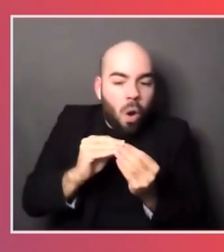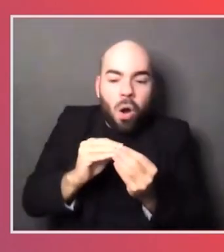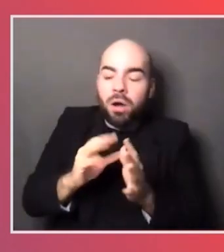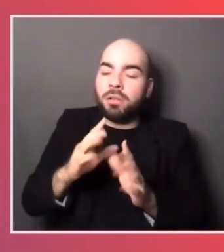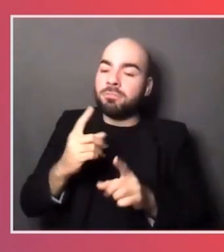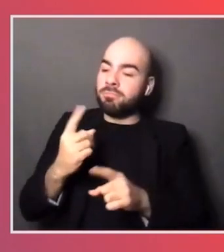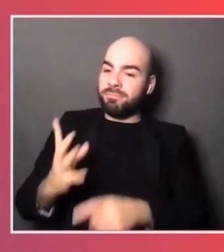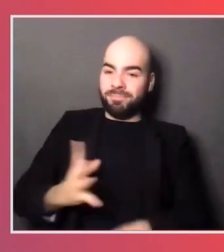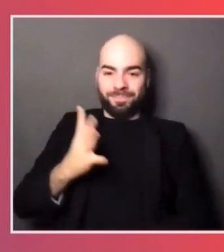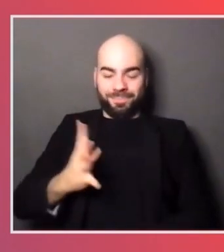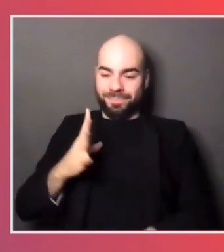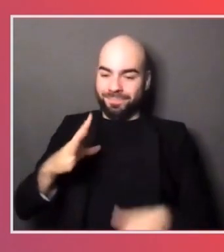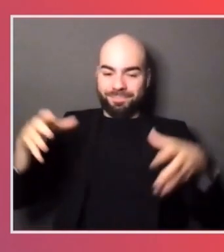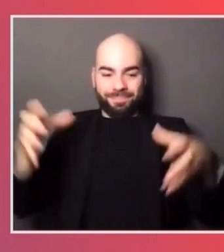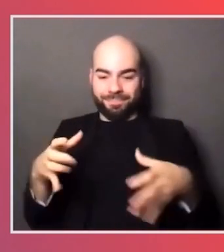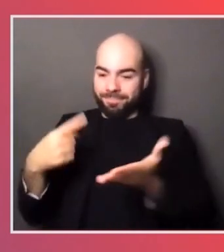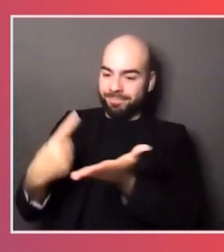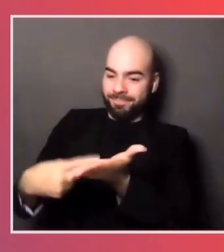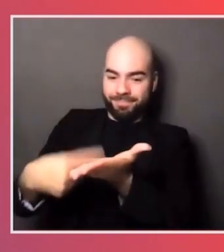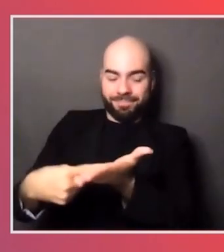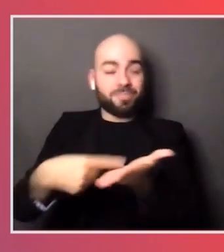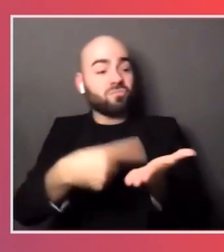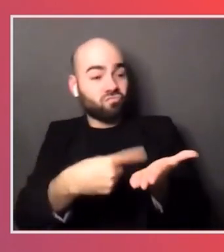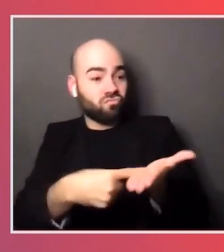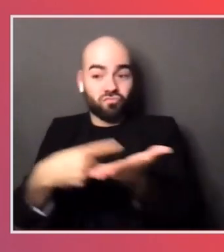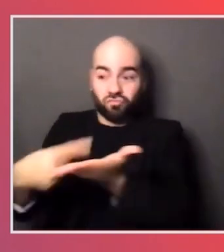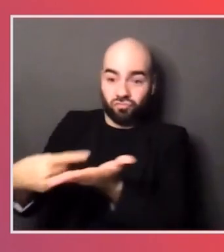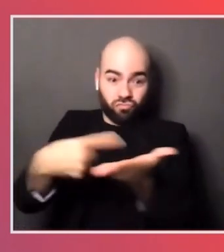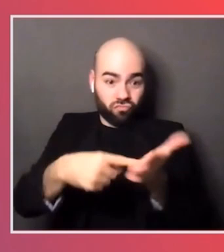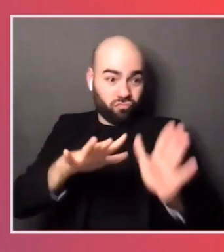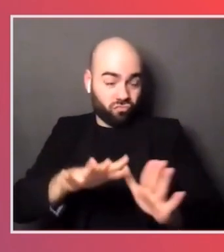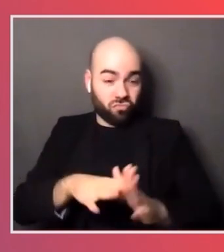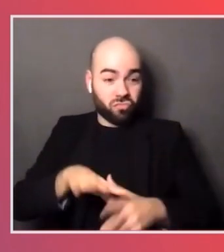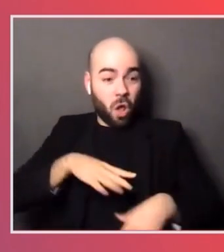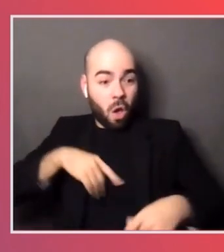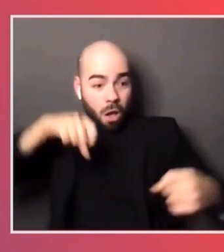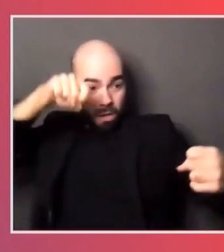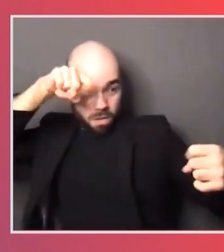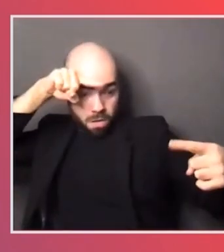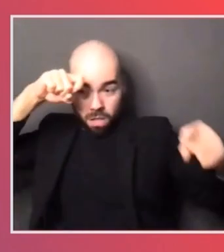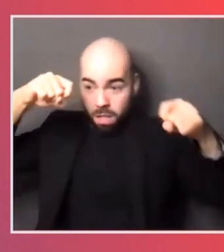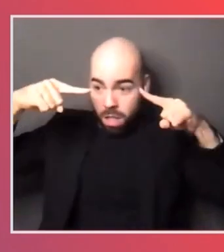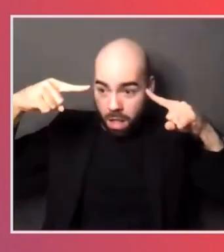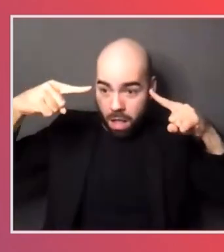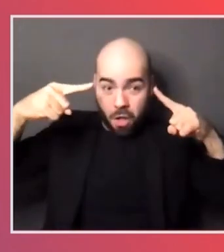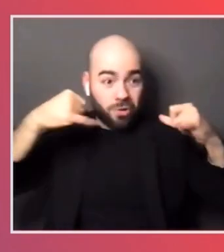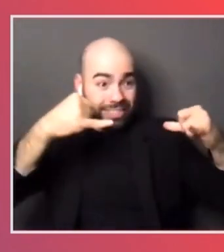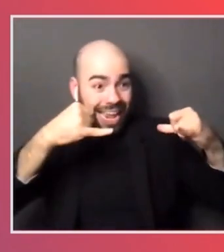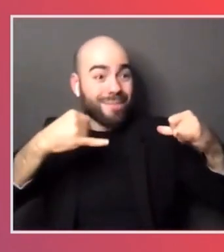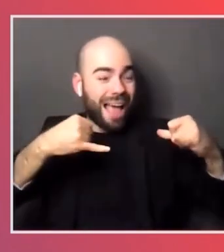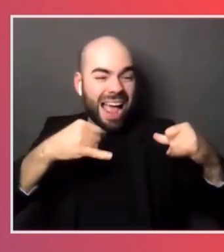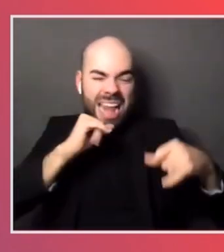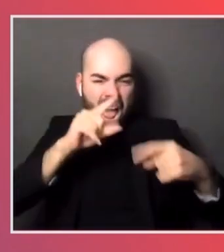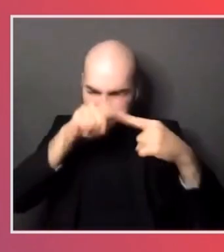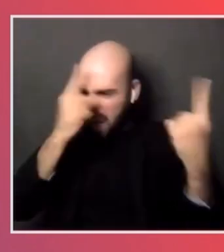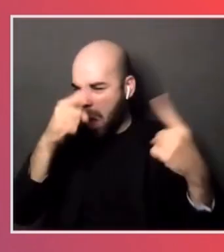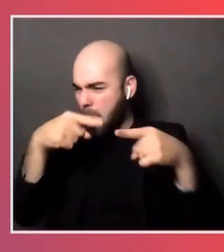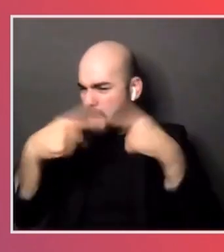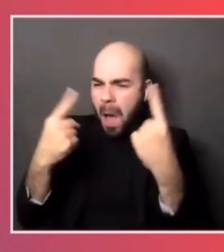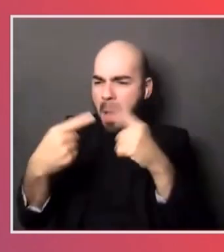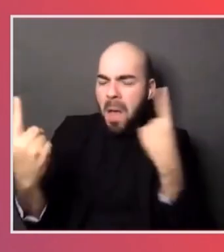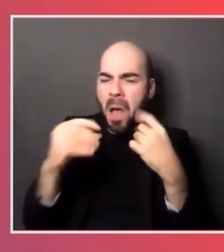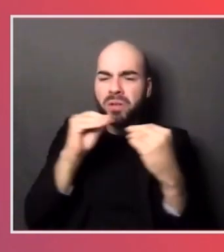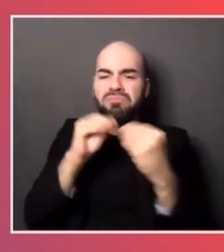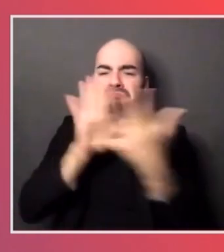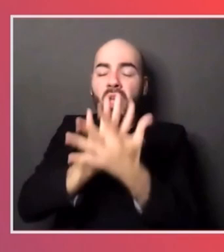finding commonality as opposed to finding where we disagree, and just to make government work the way it's supposed to work, and that only happens with